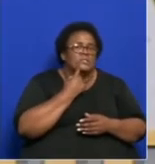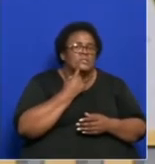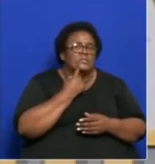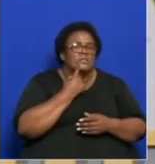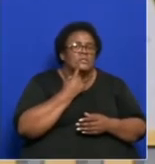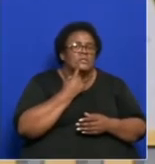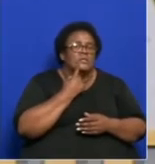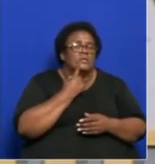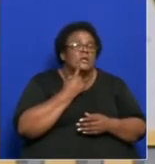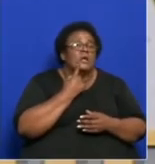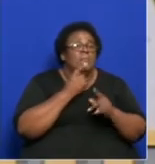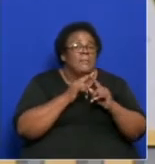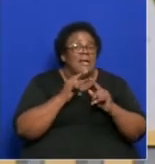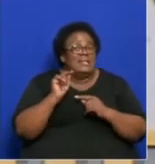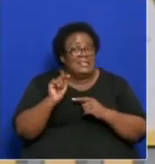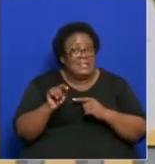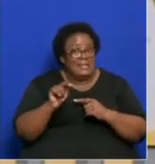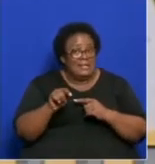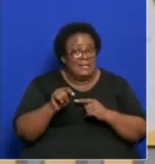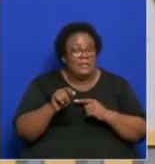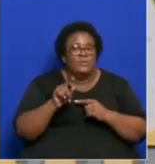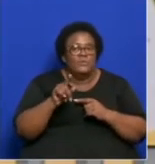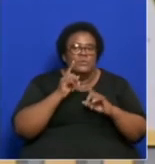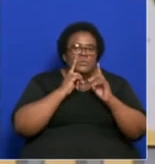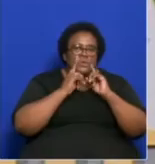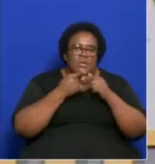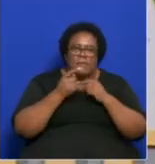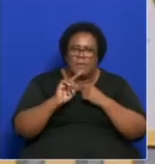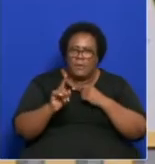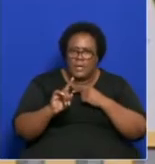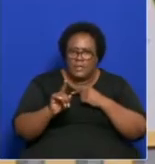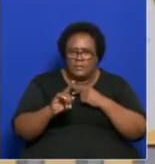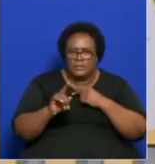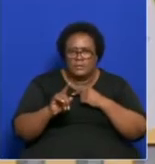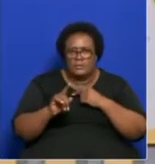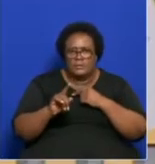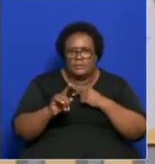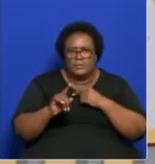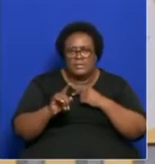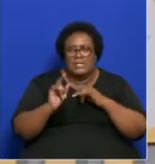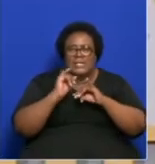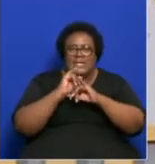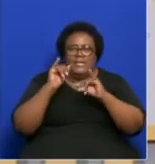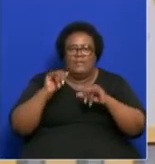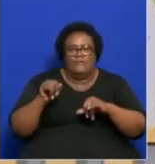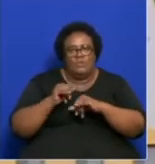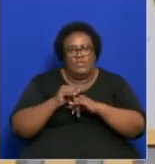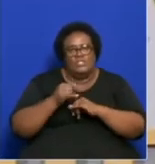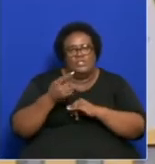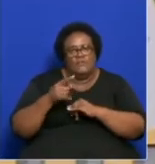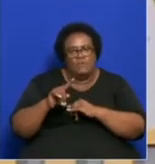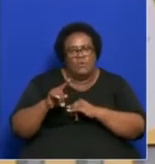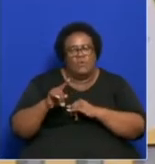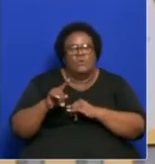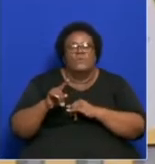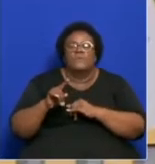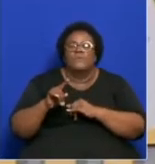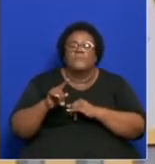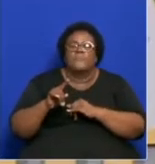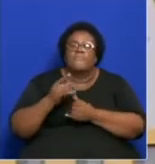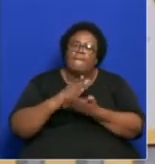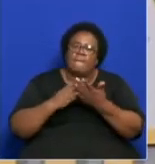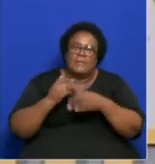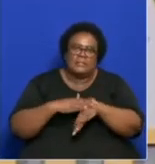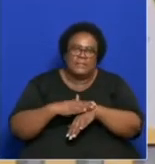we're talking about invoices in respect of sites, which sites